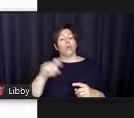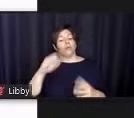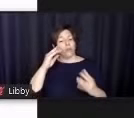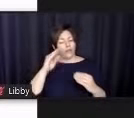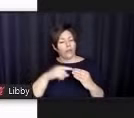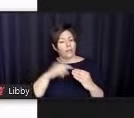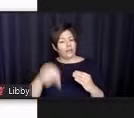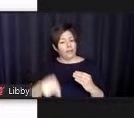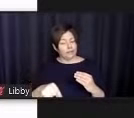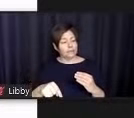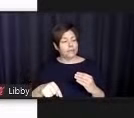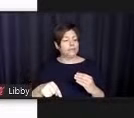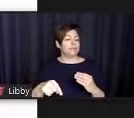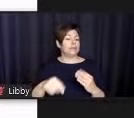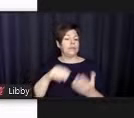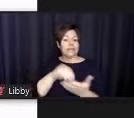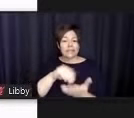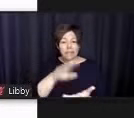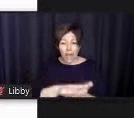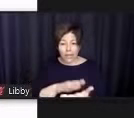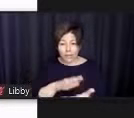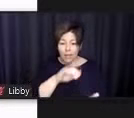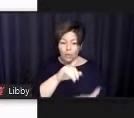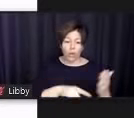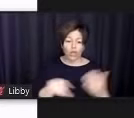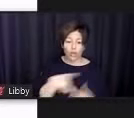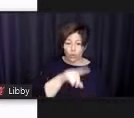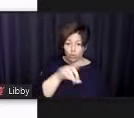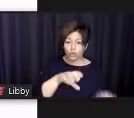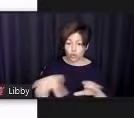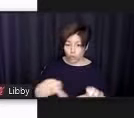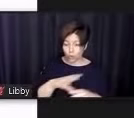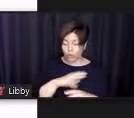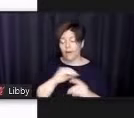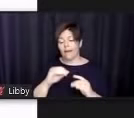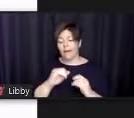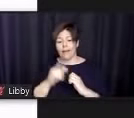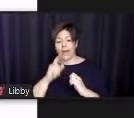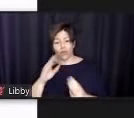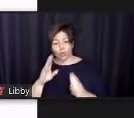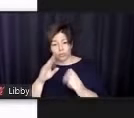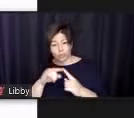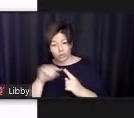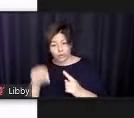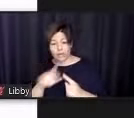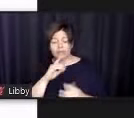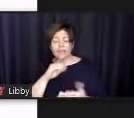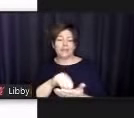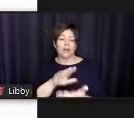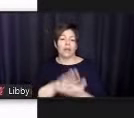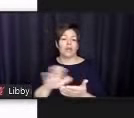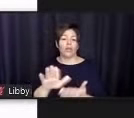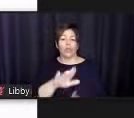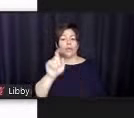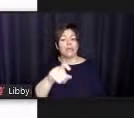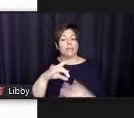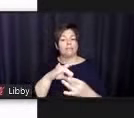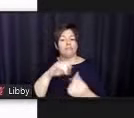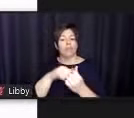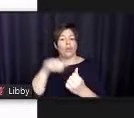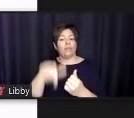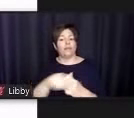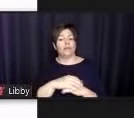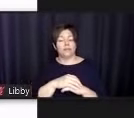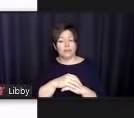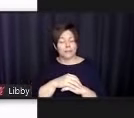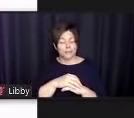this. Is it's a document what you do and document how you're paying attention to this. And document your needs relating to this, but document how you reach out